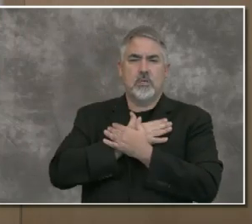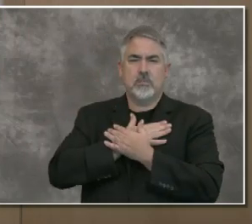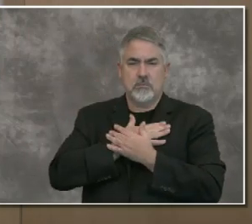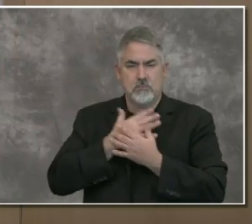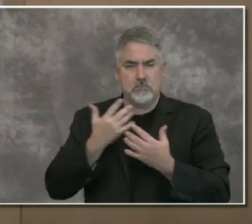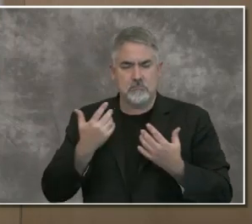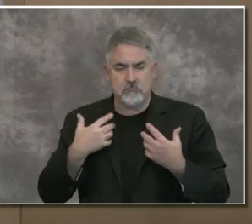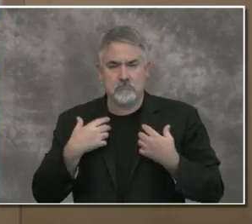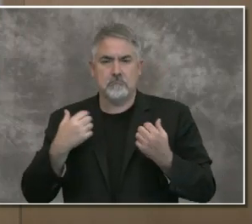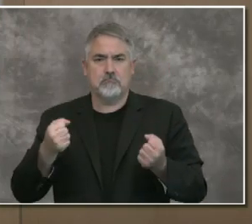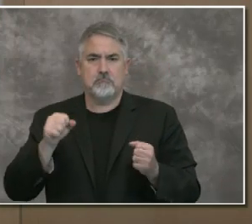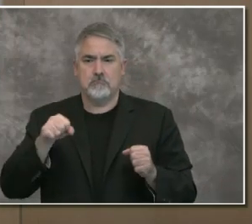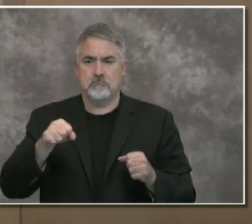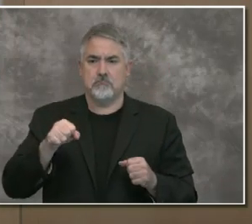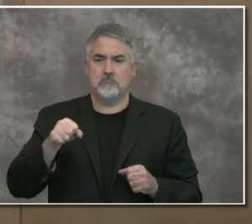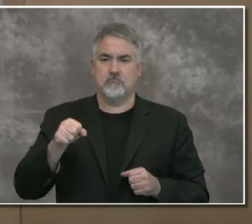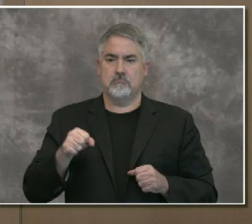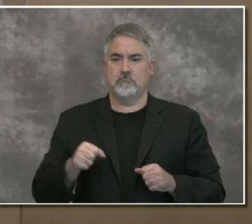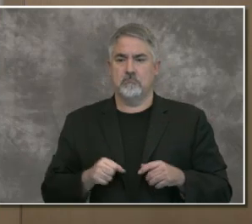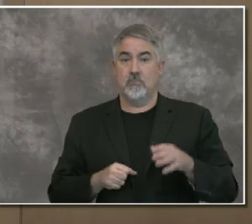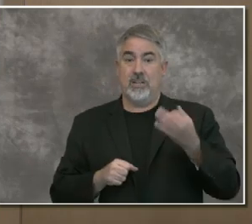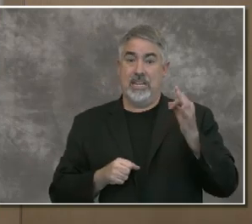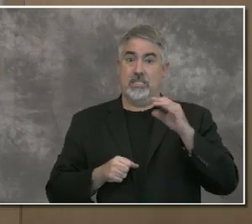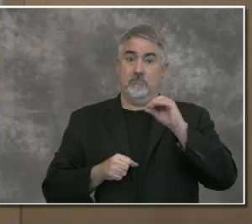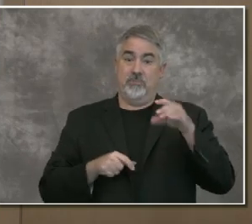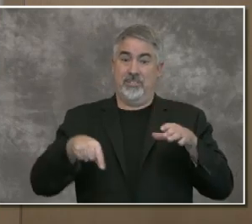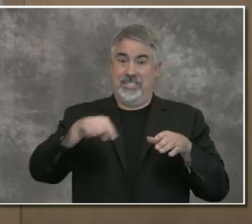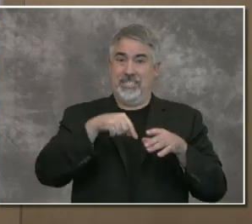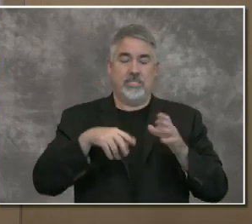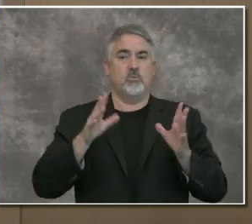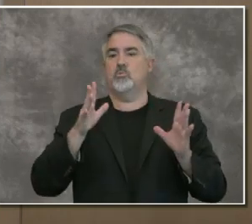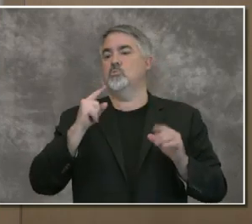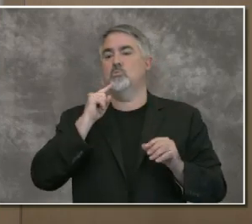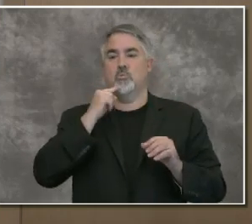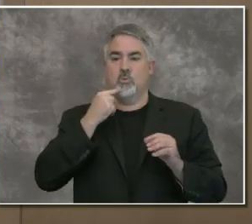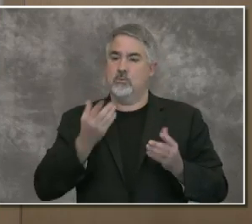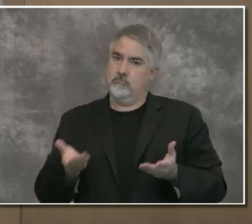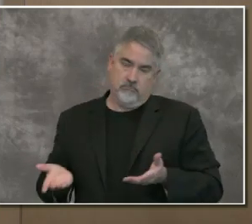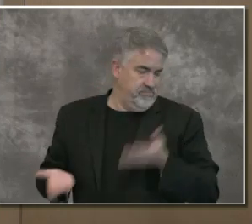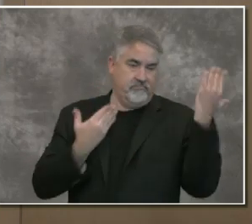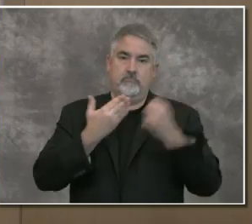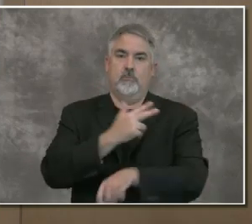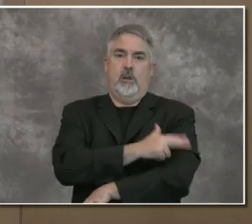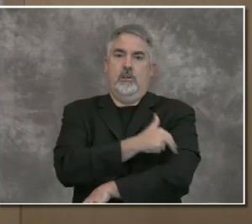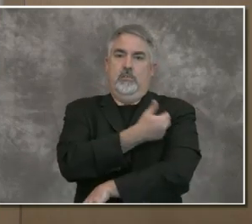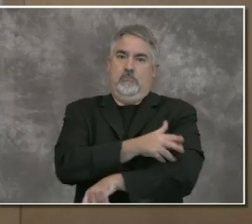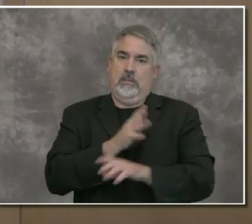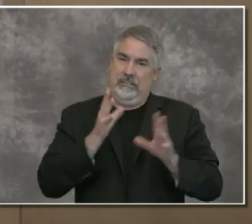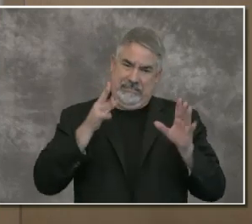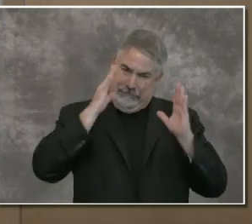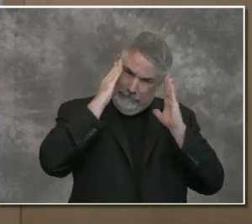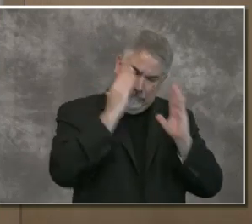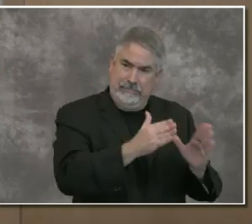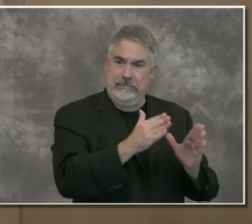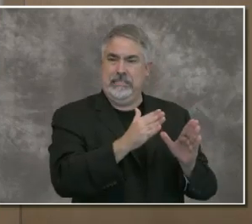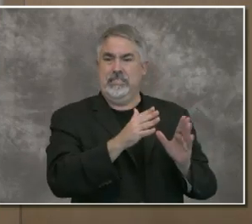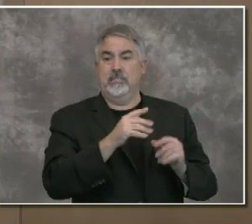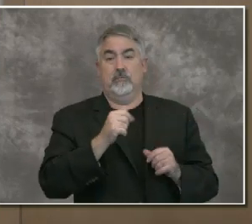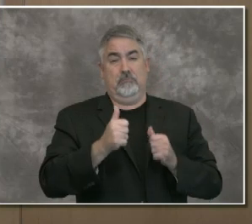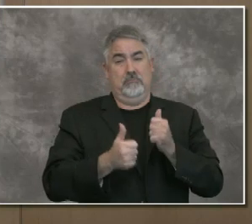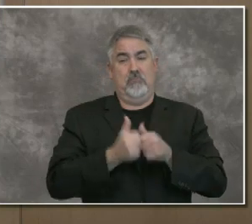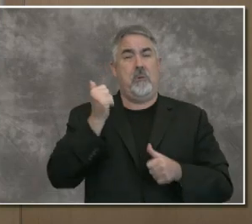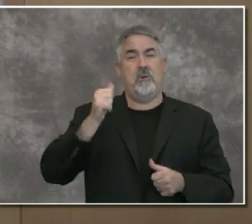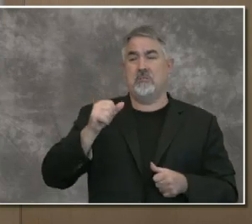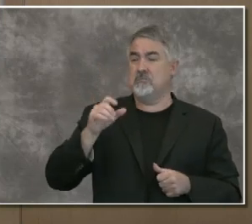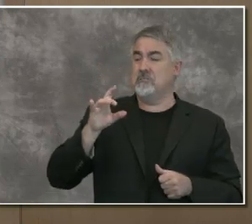complicated symptoms, which would require them to be hospitalized and or admitted to